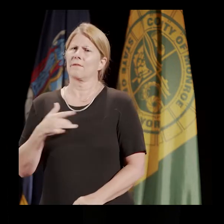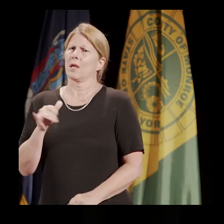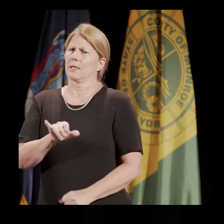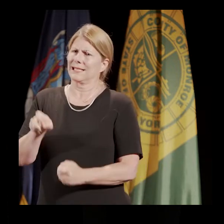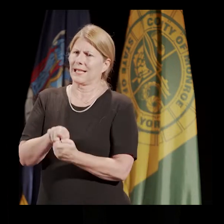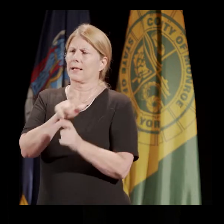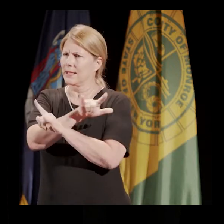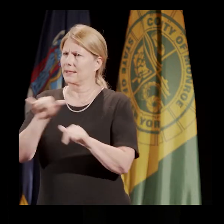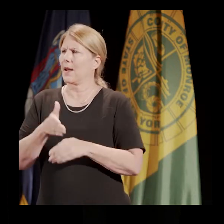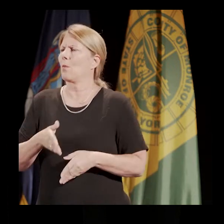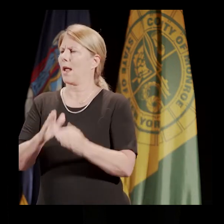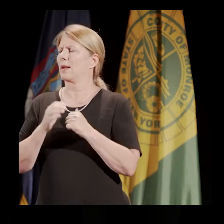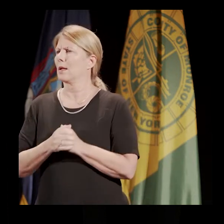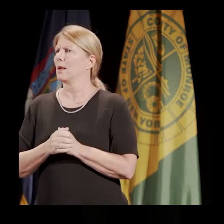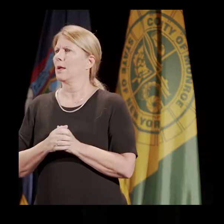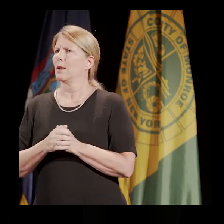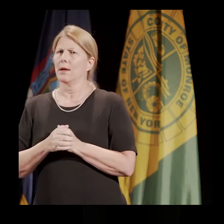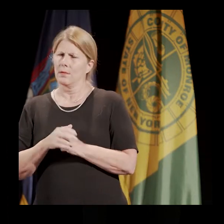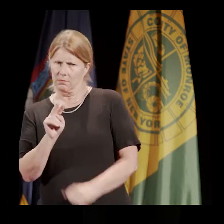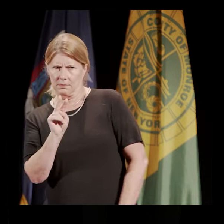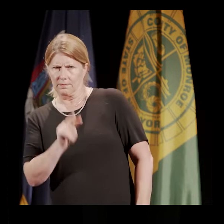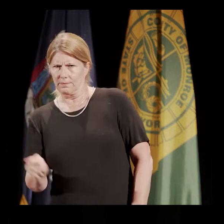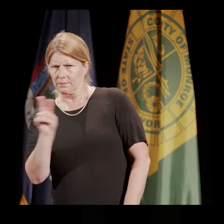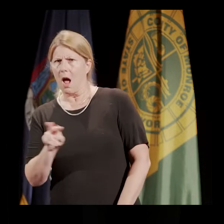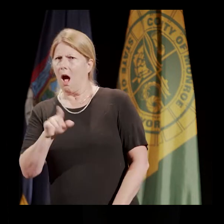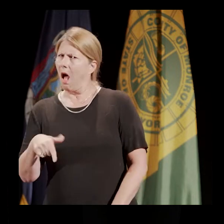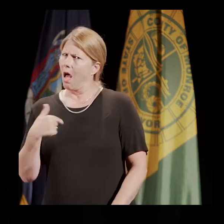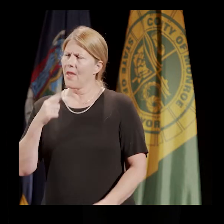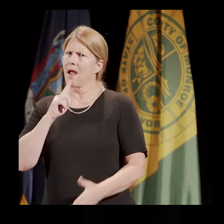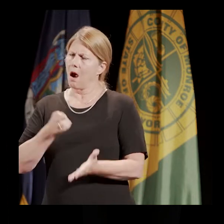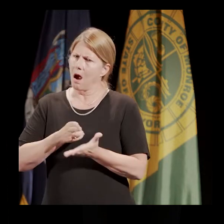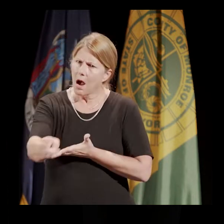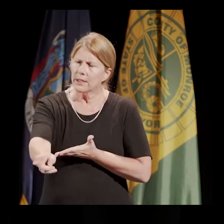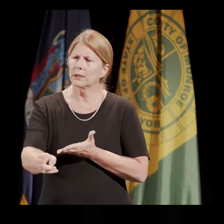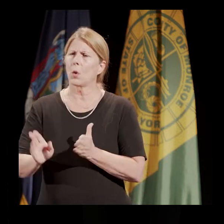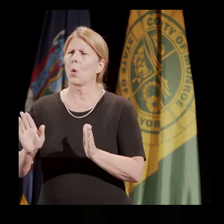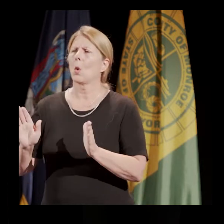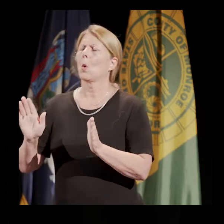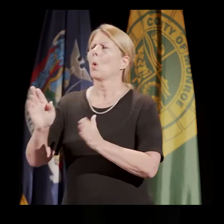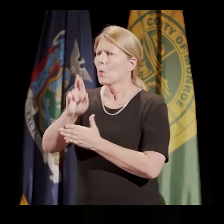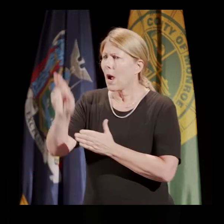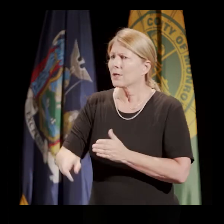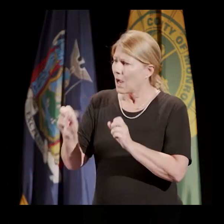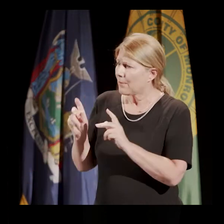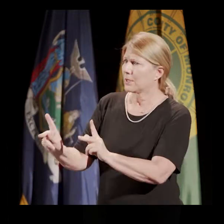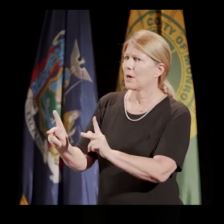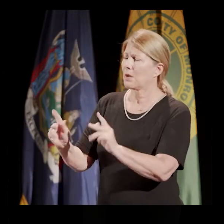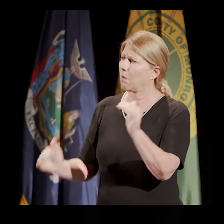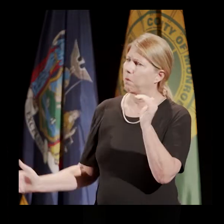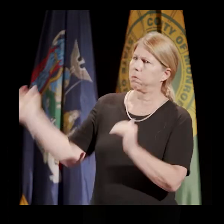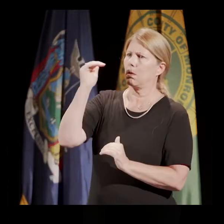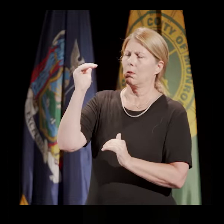see our challenges, but they express a sincere belief that Rochester's opportunities far outweigh those